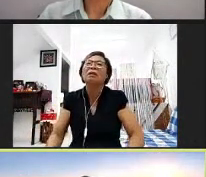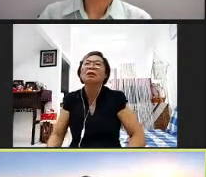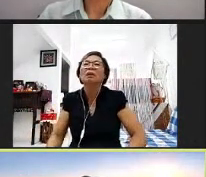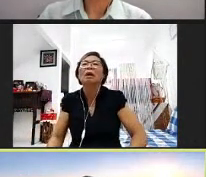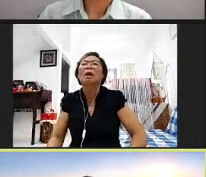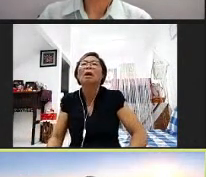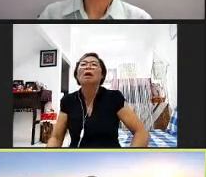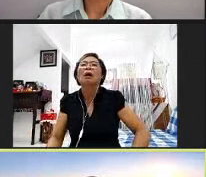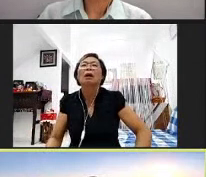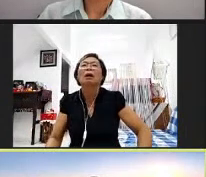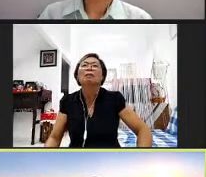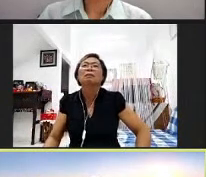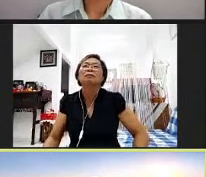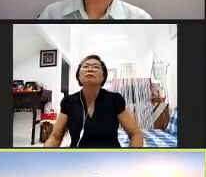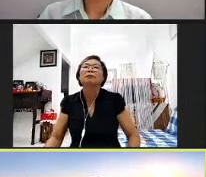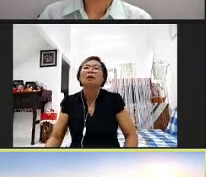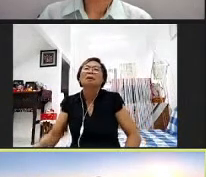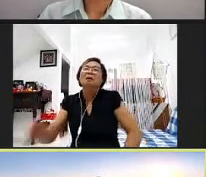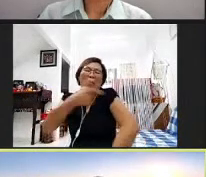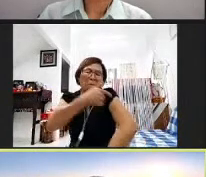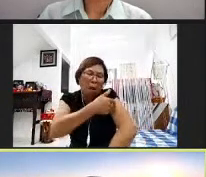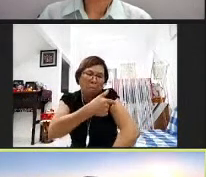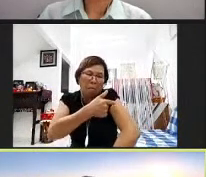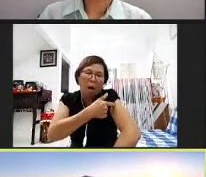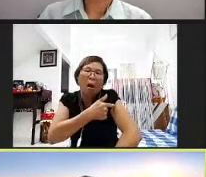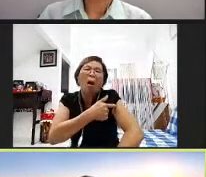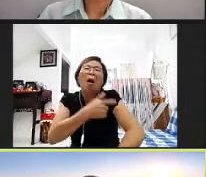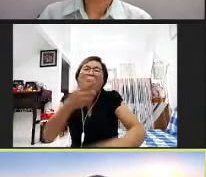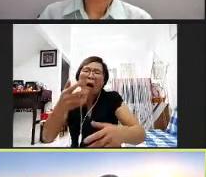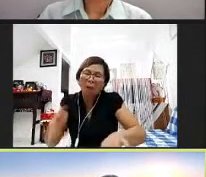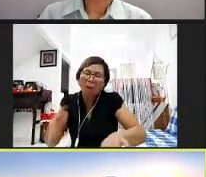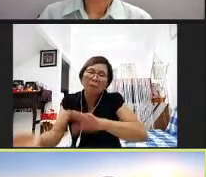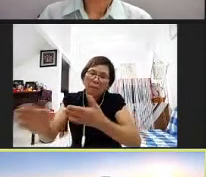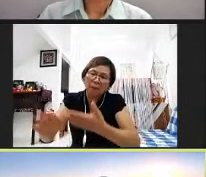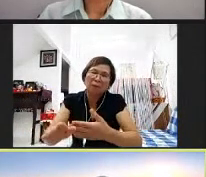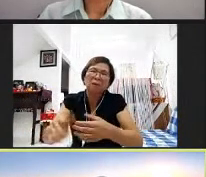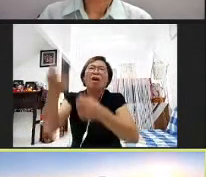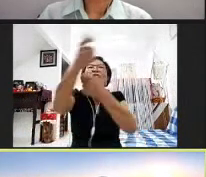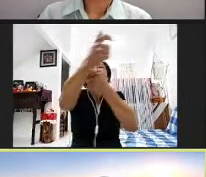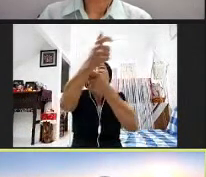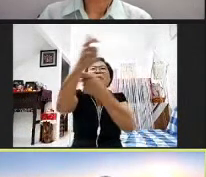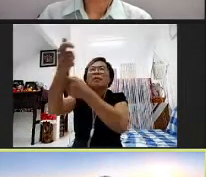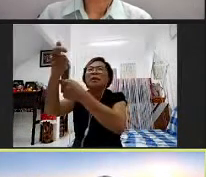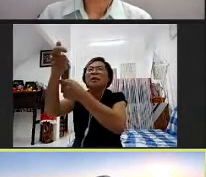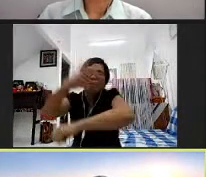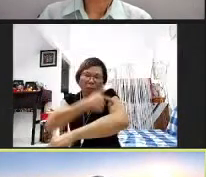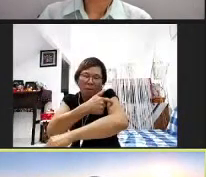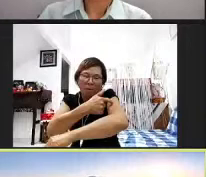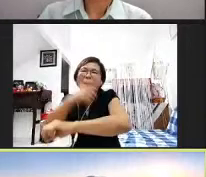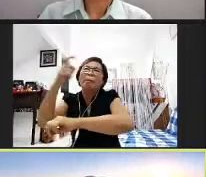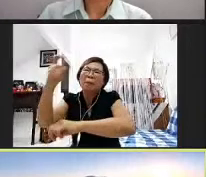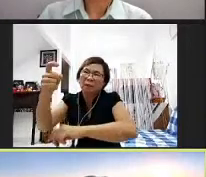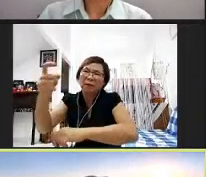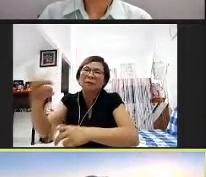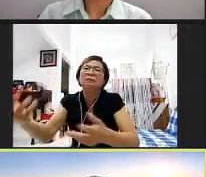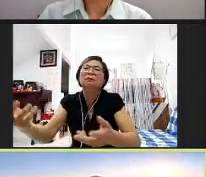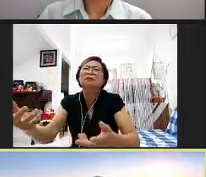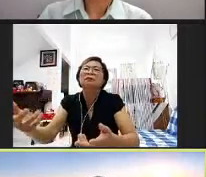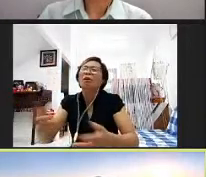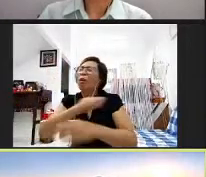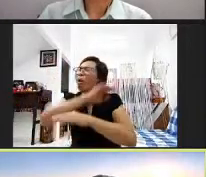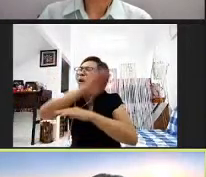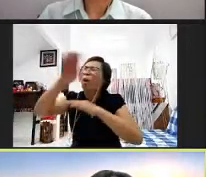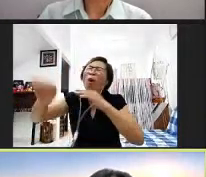the vaccinations, and fireman died of COVID-19 after vaccinations. So all